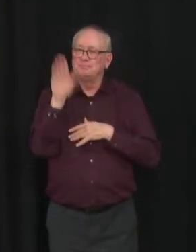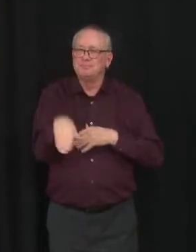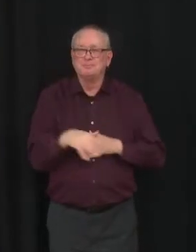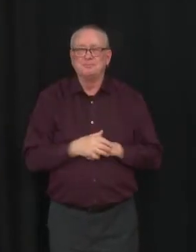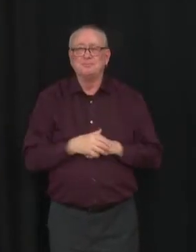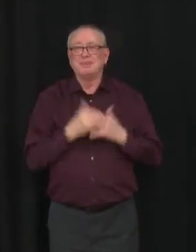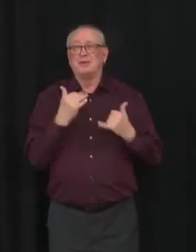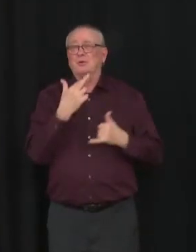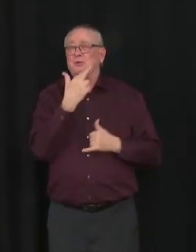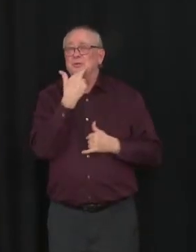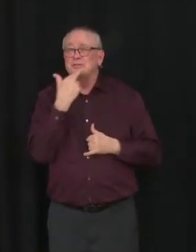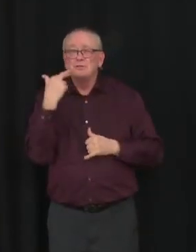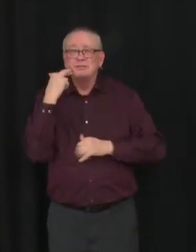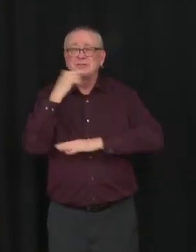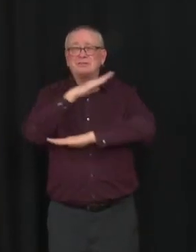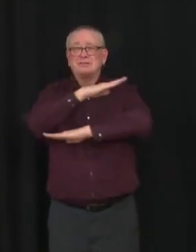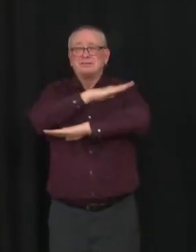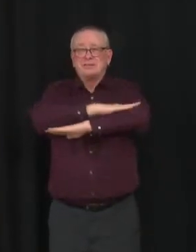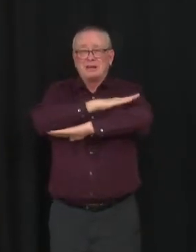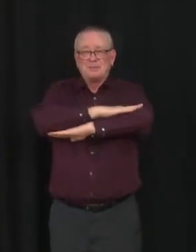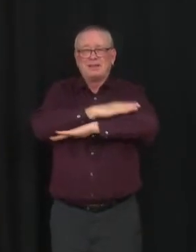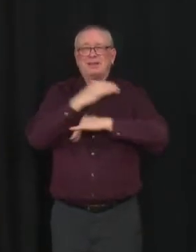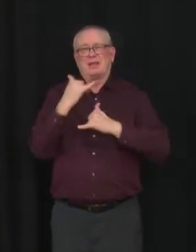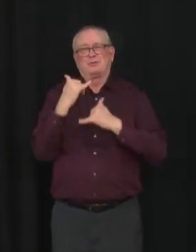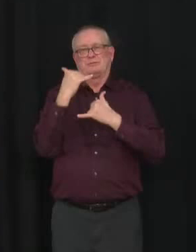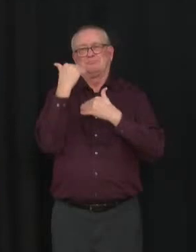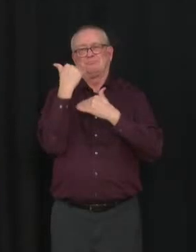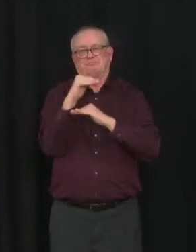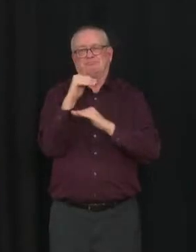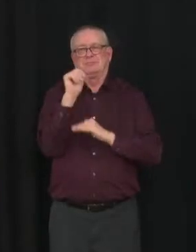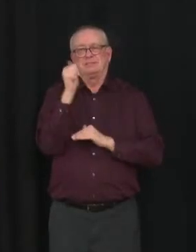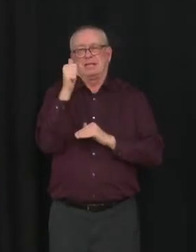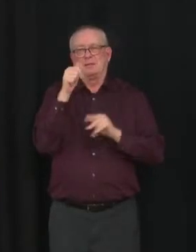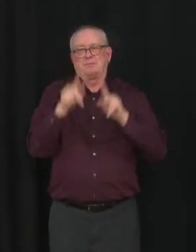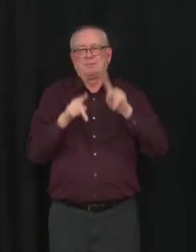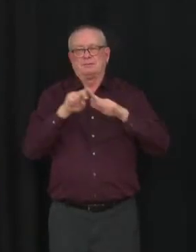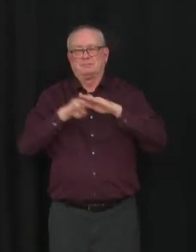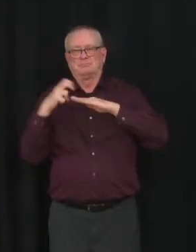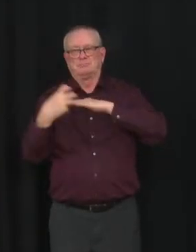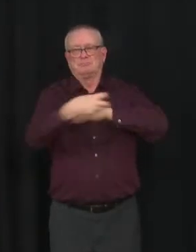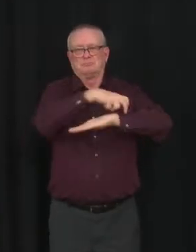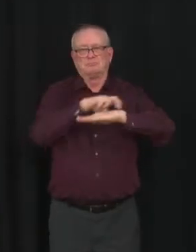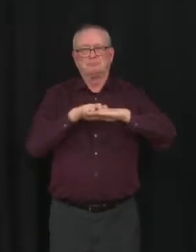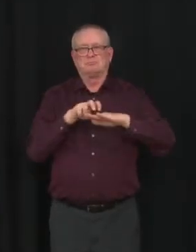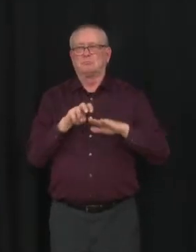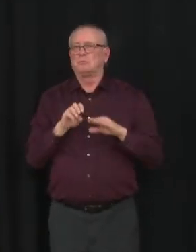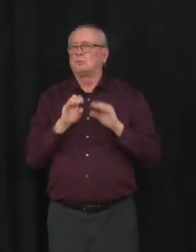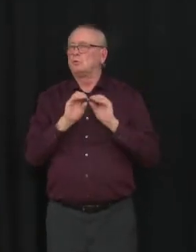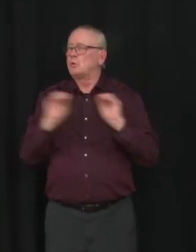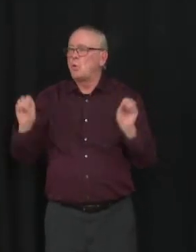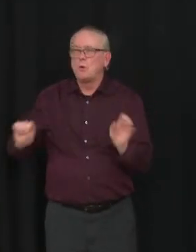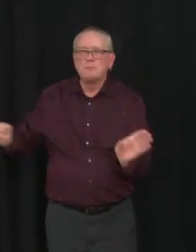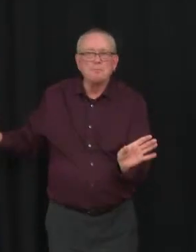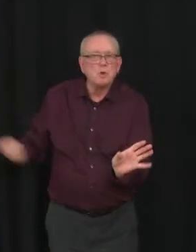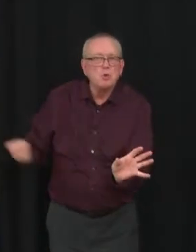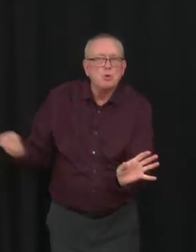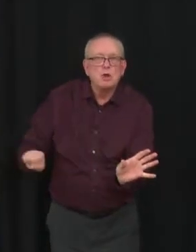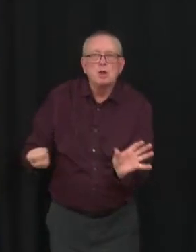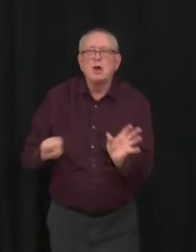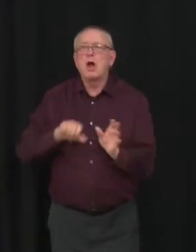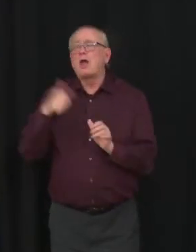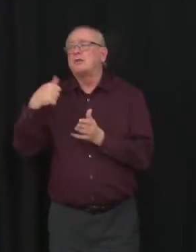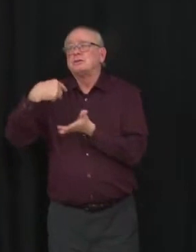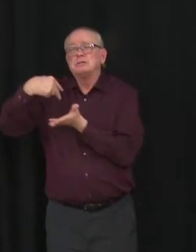no recreational activities such as dancing or billiards will be permitted. These changes will take effect at 12:01 a.m. Friday, December